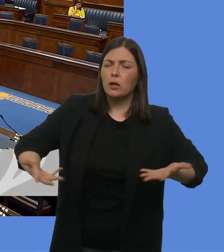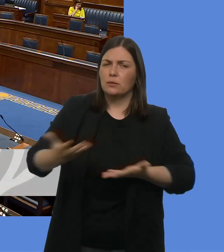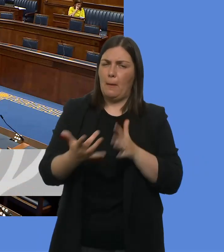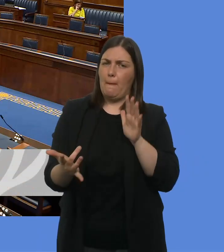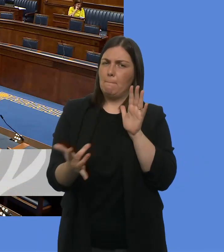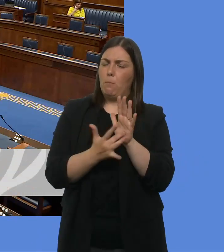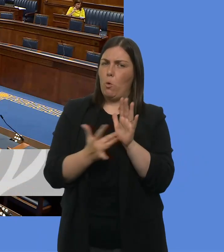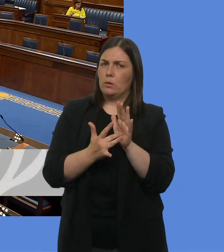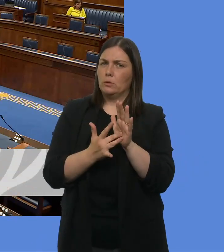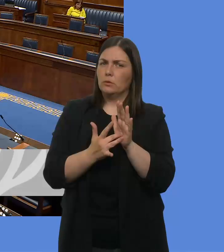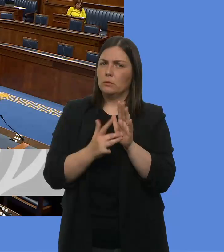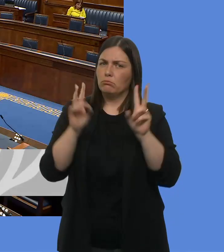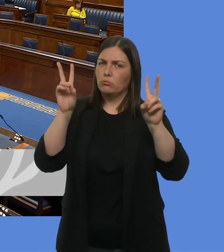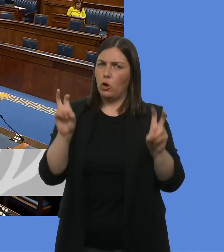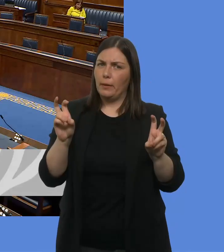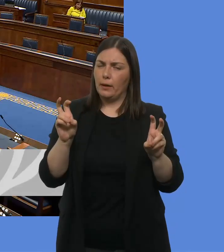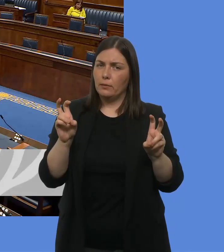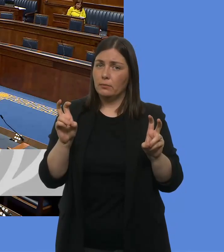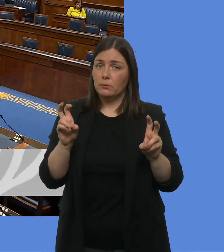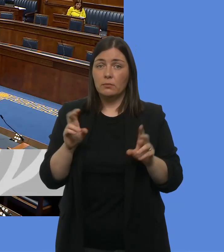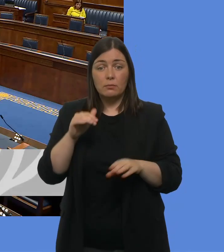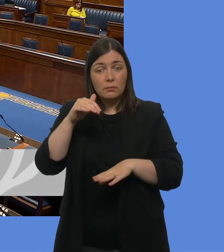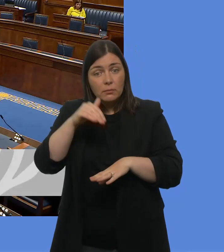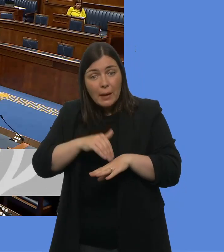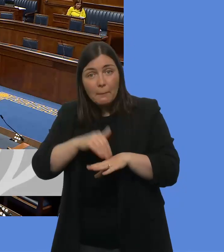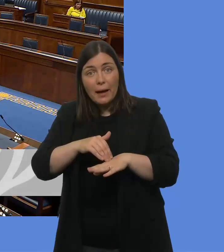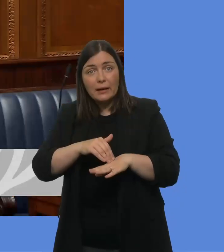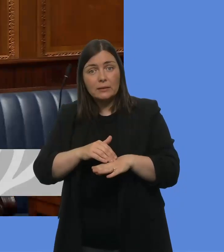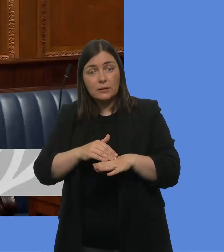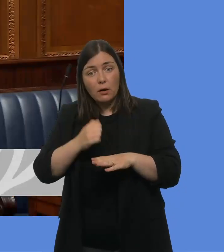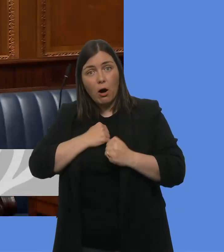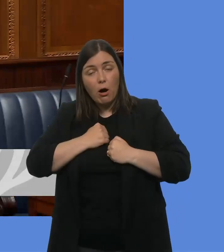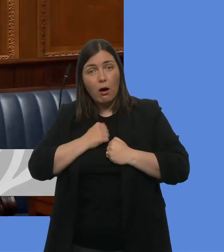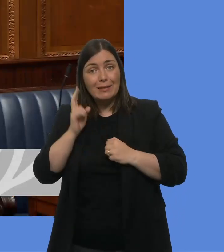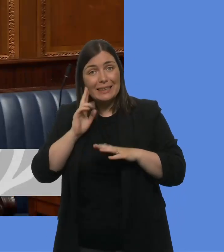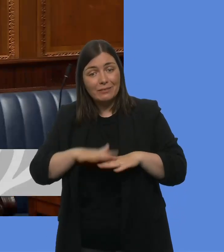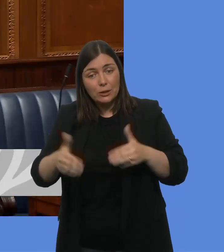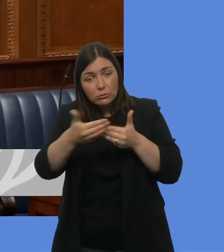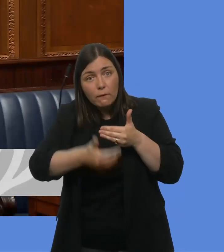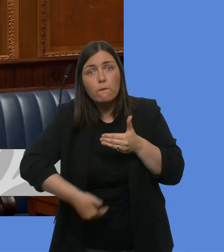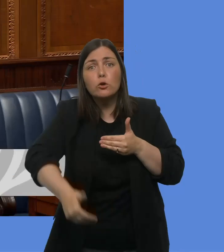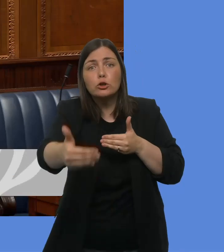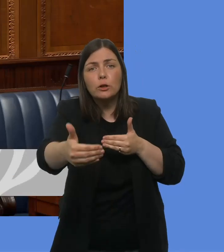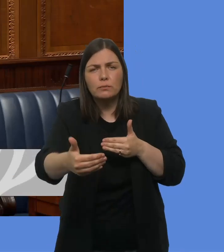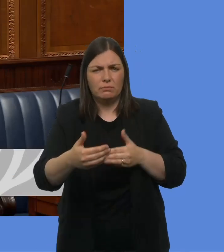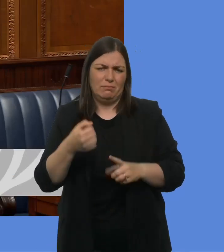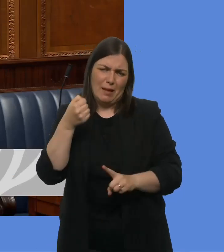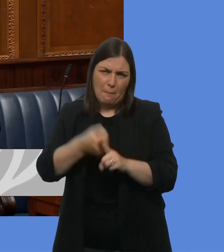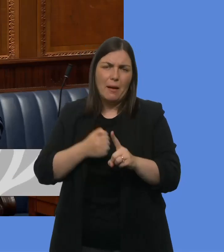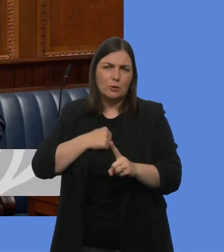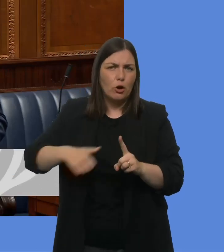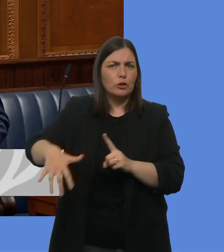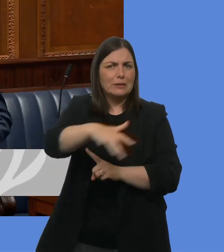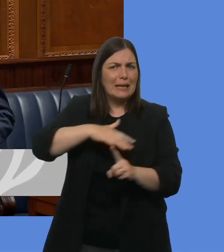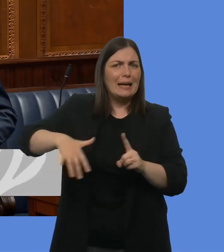but the very fabric of our society. The critical lack of specialist teachers for the deaf